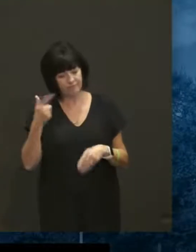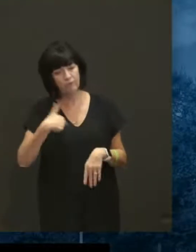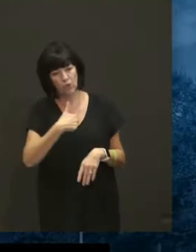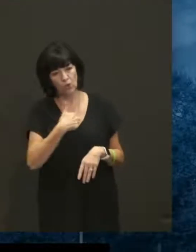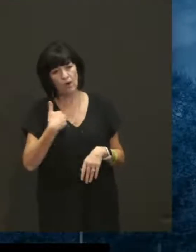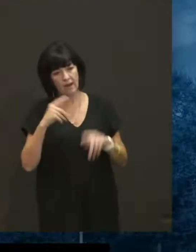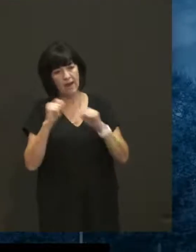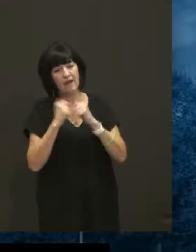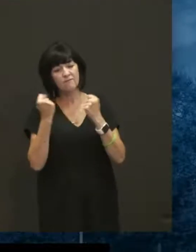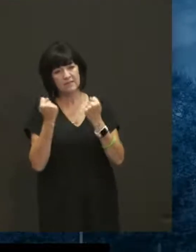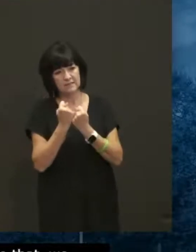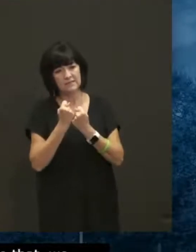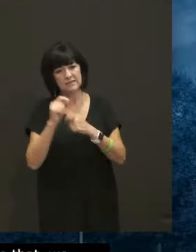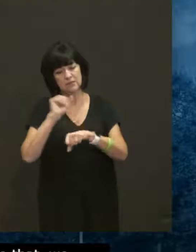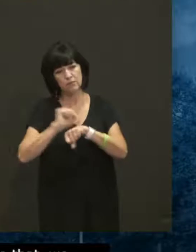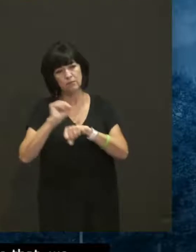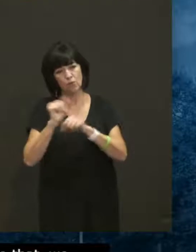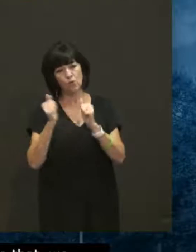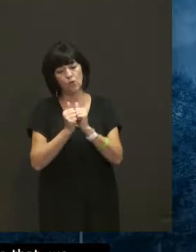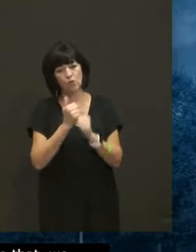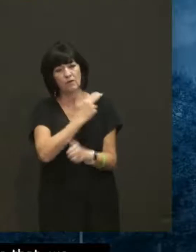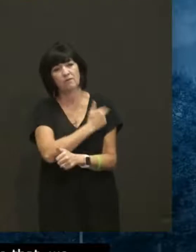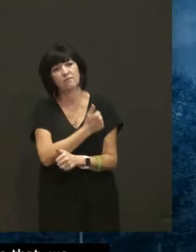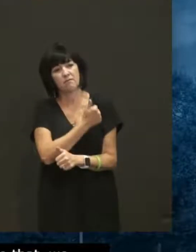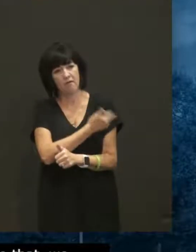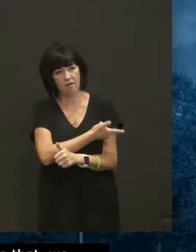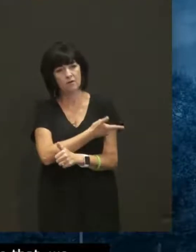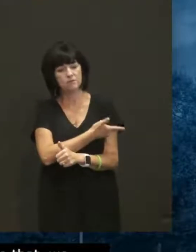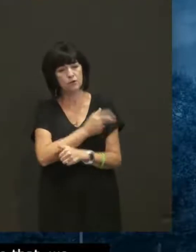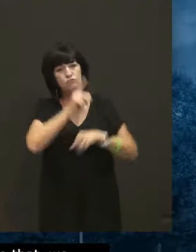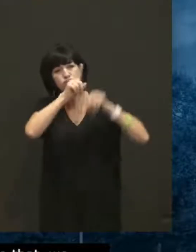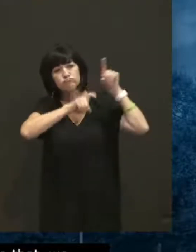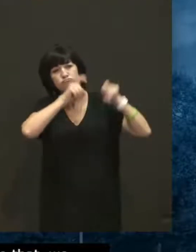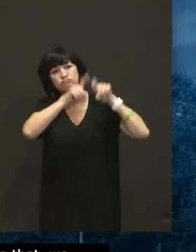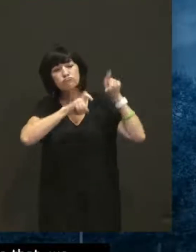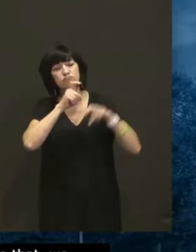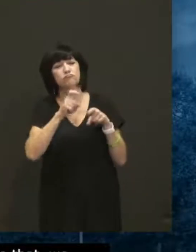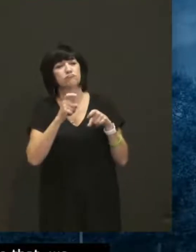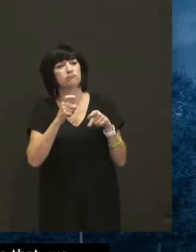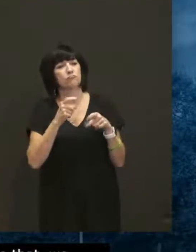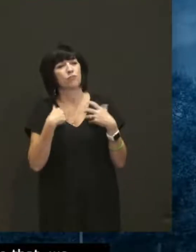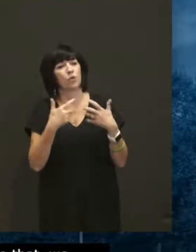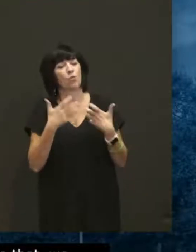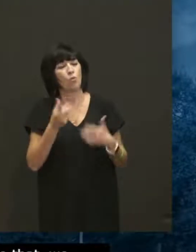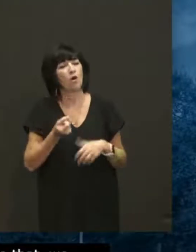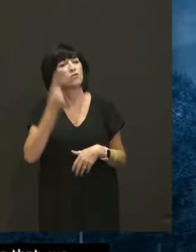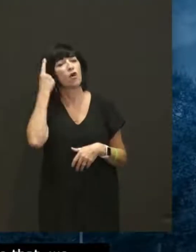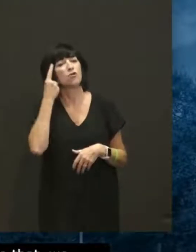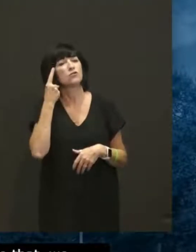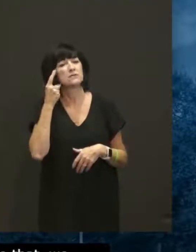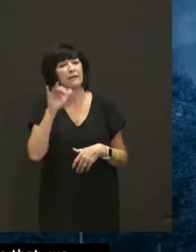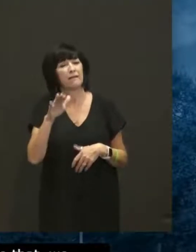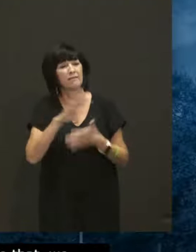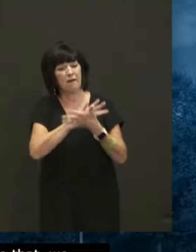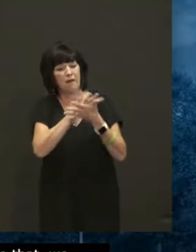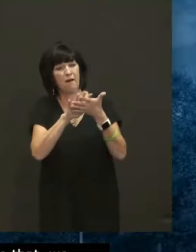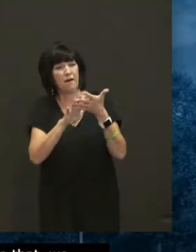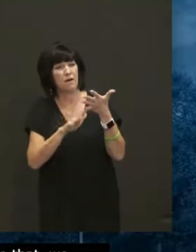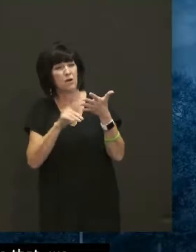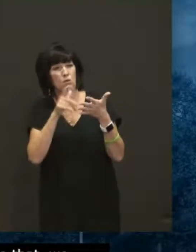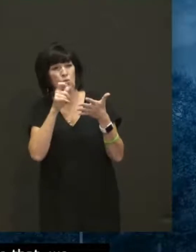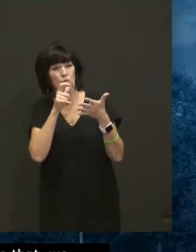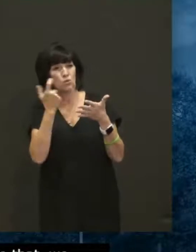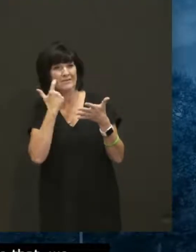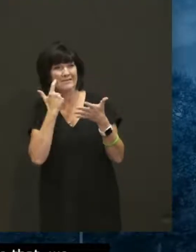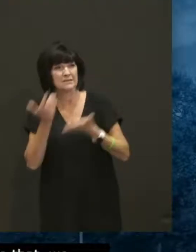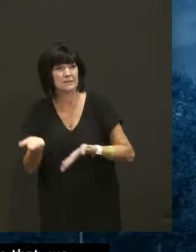that's working with the hospitals to get a better understanding of the demographics around